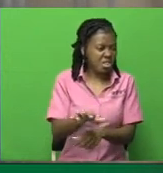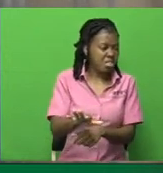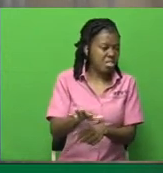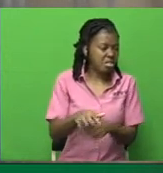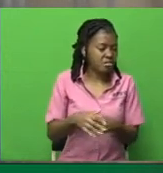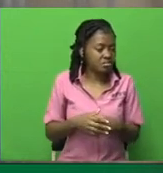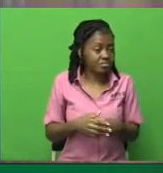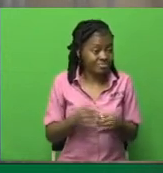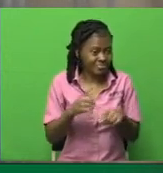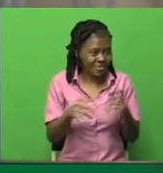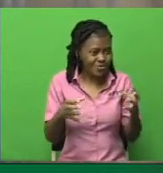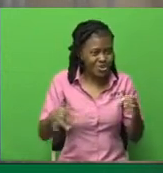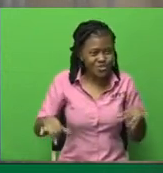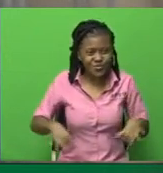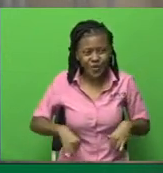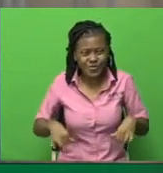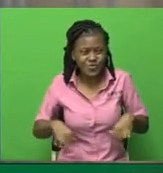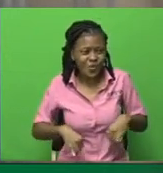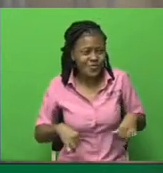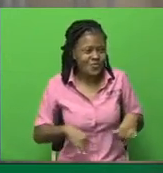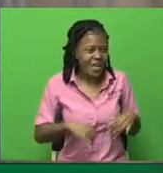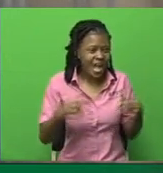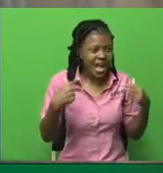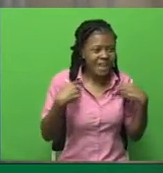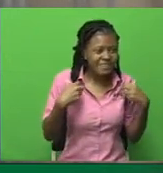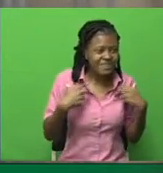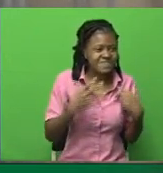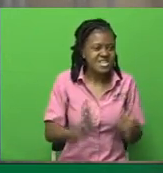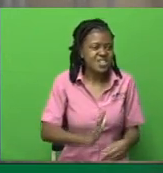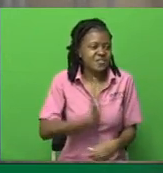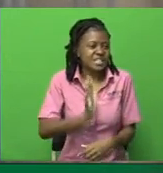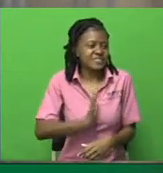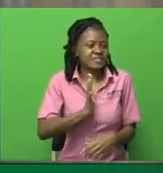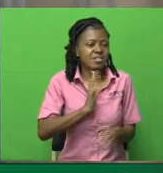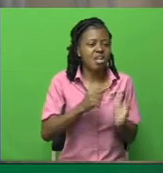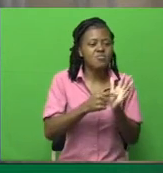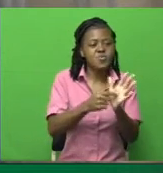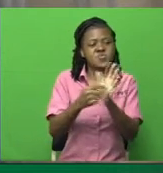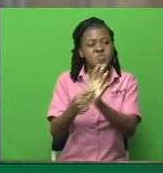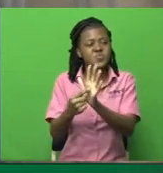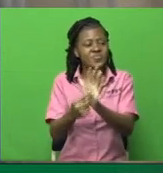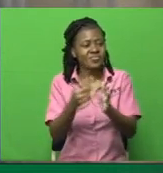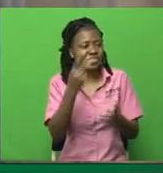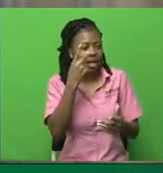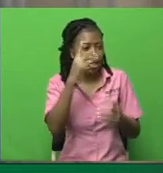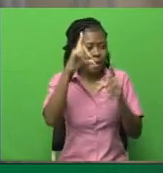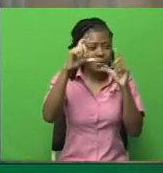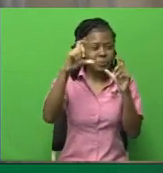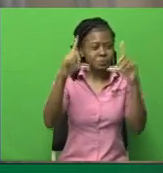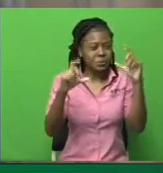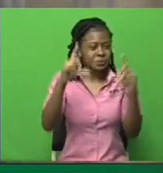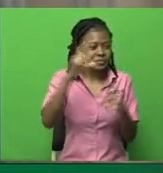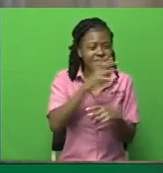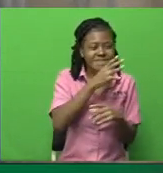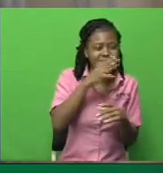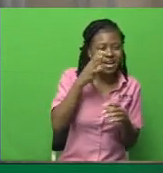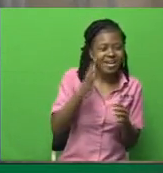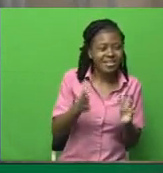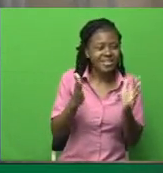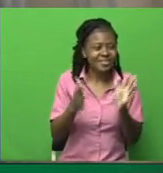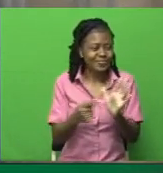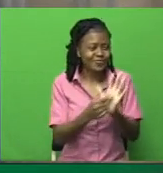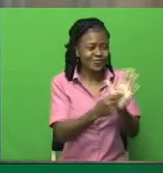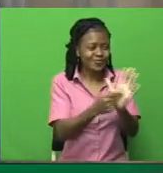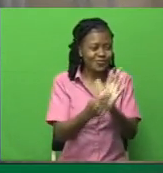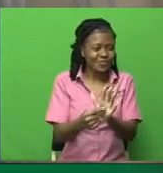a puppy show themselves with fancy exposure photo ops you remember that big what was it Agri Expo and the farm has done a